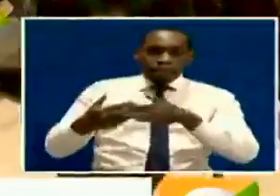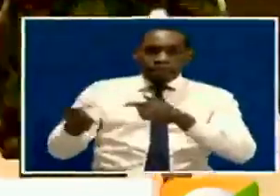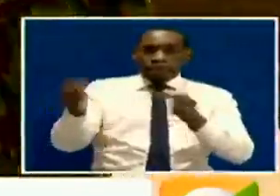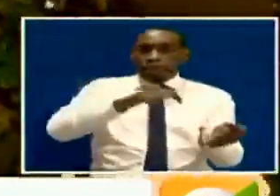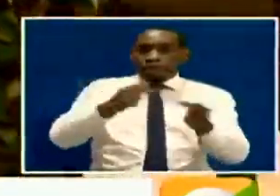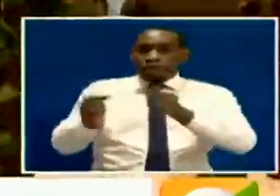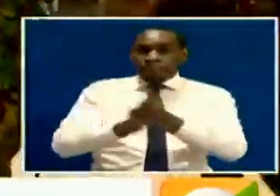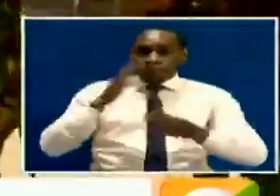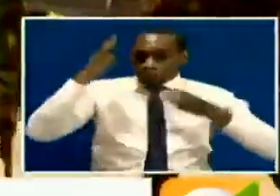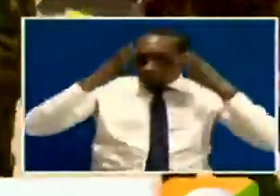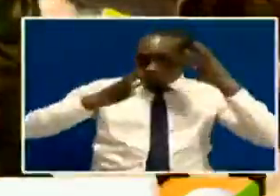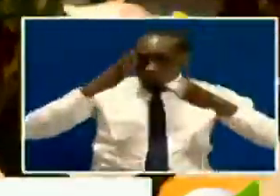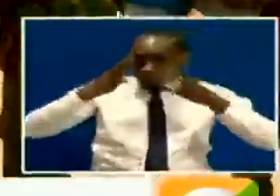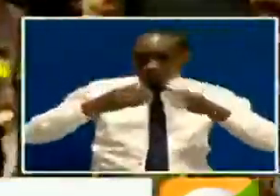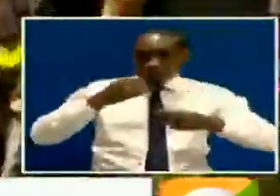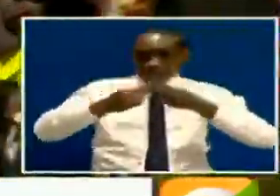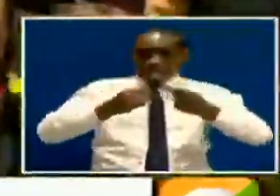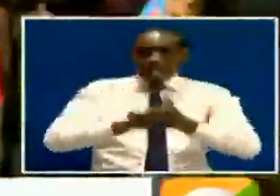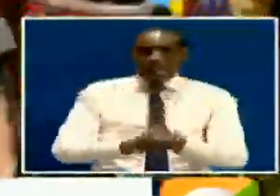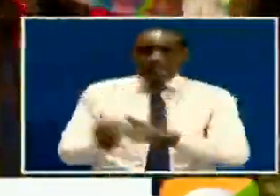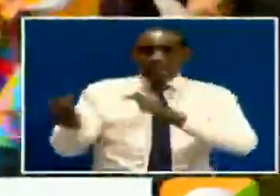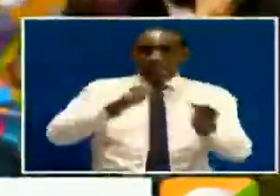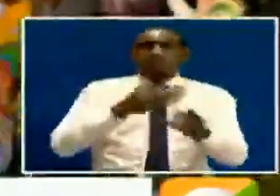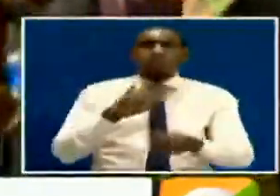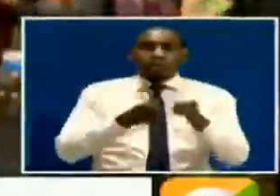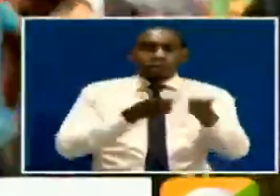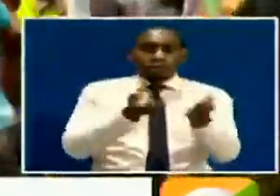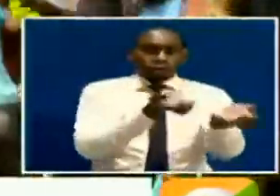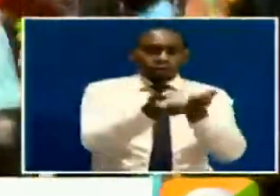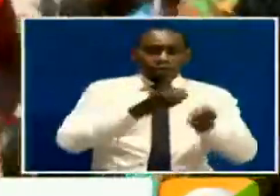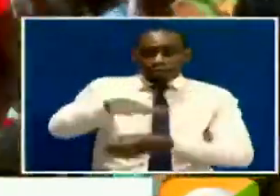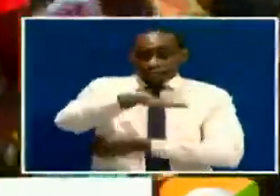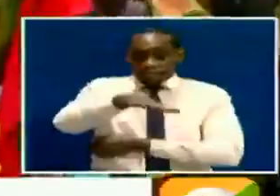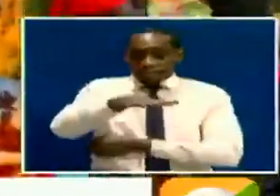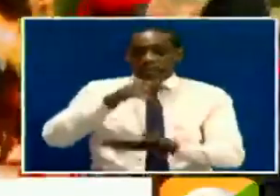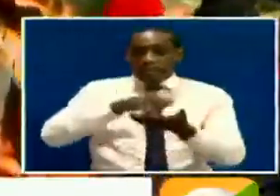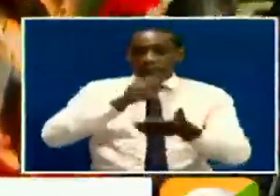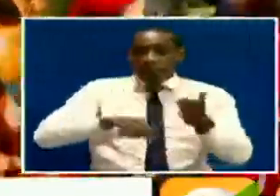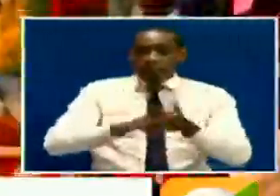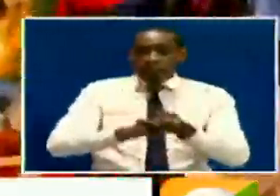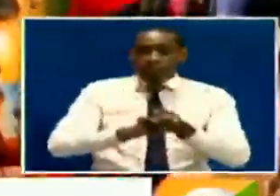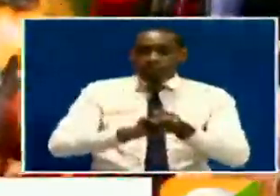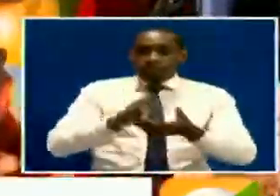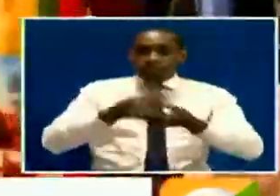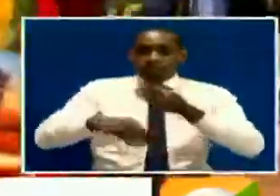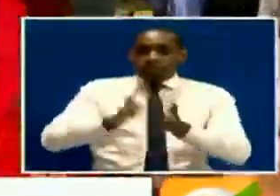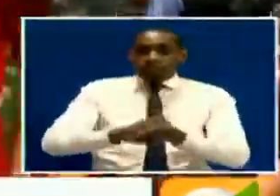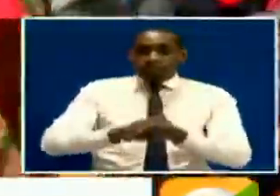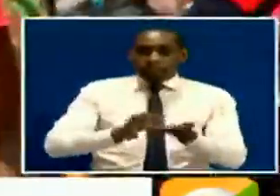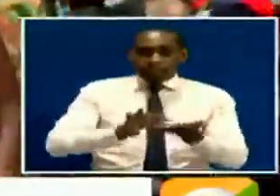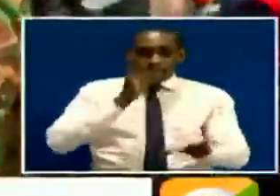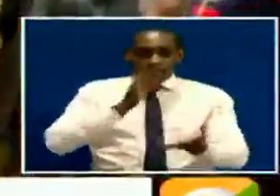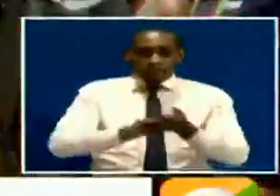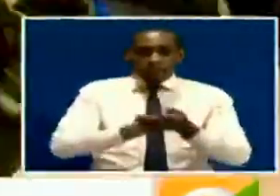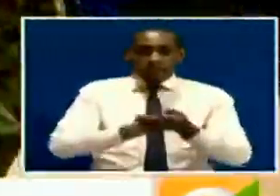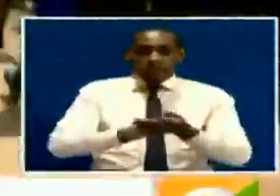war with tension rising each day. The fight for control of business spaces, including sale of illicit brews, between